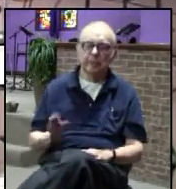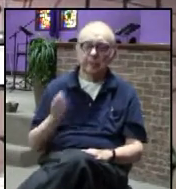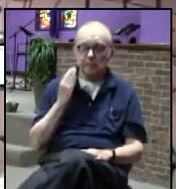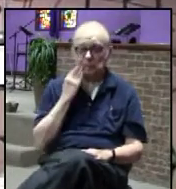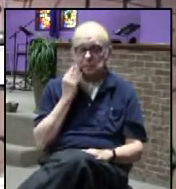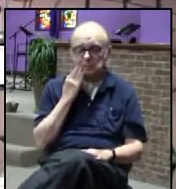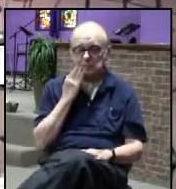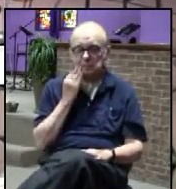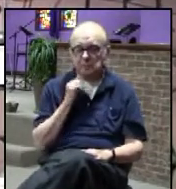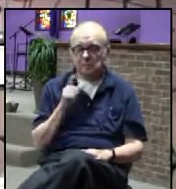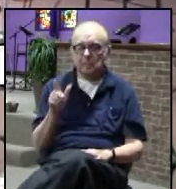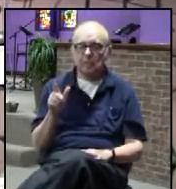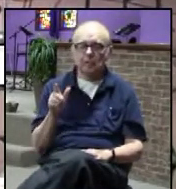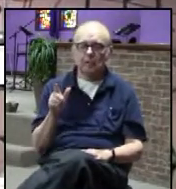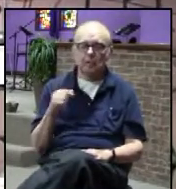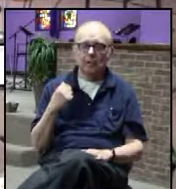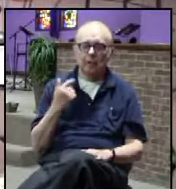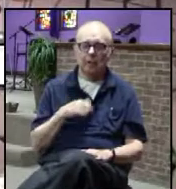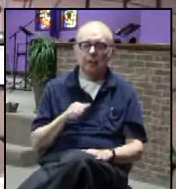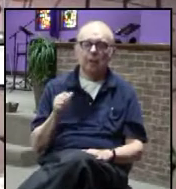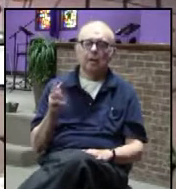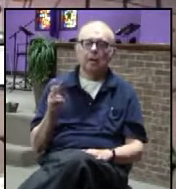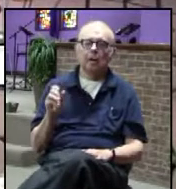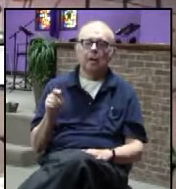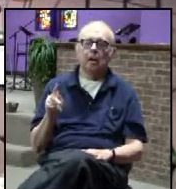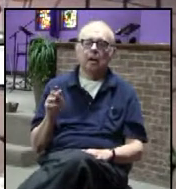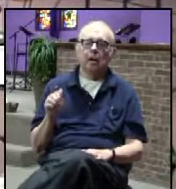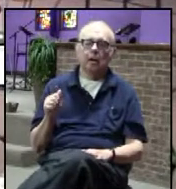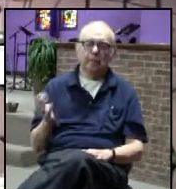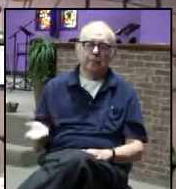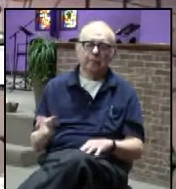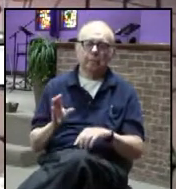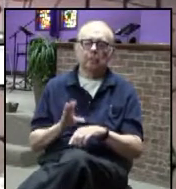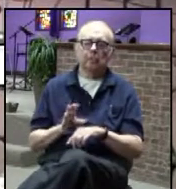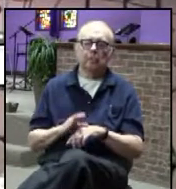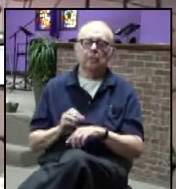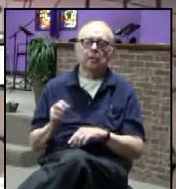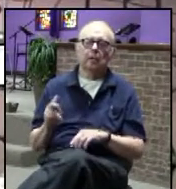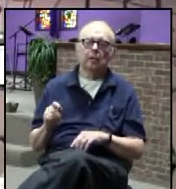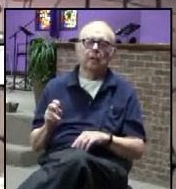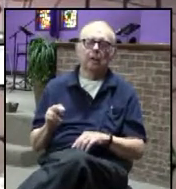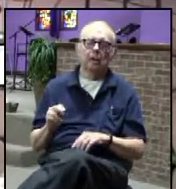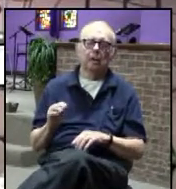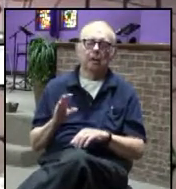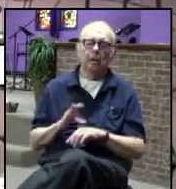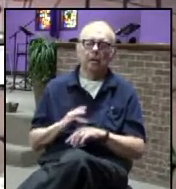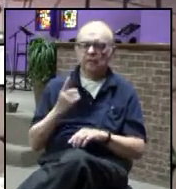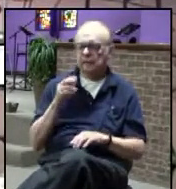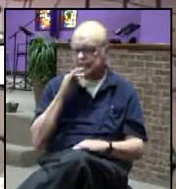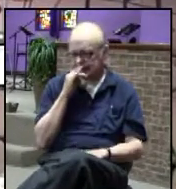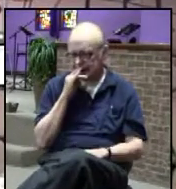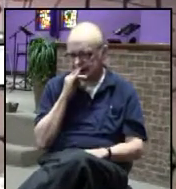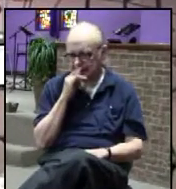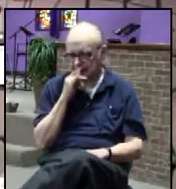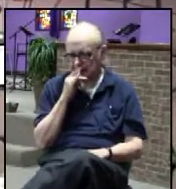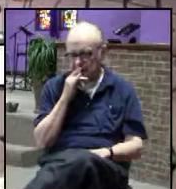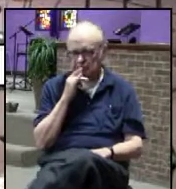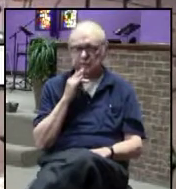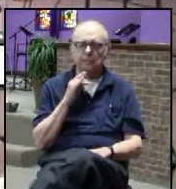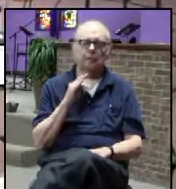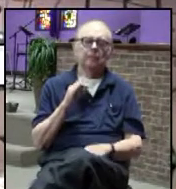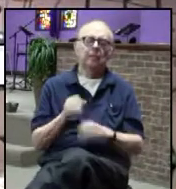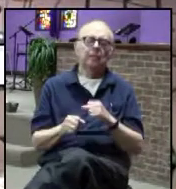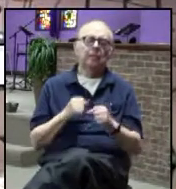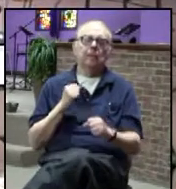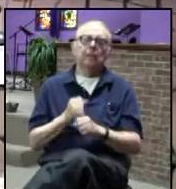know, we do Awana in this church. Awana in this church is for the kids. And this